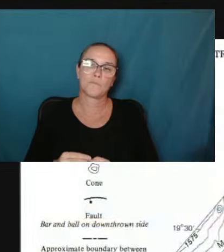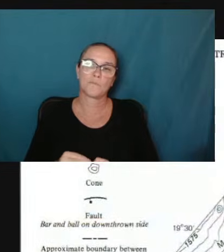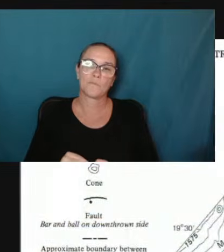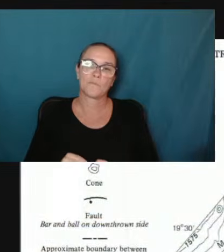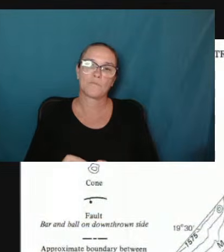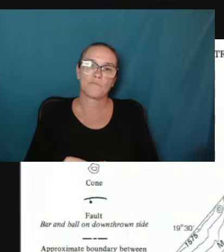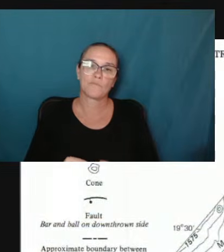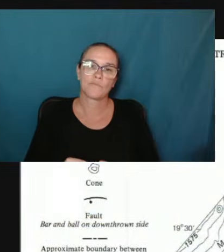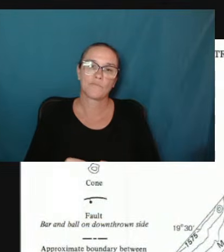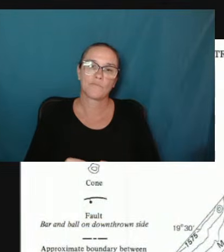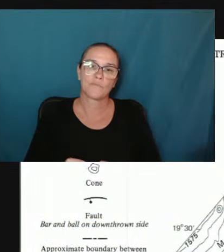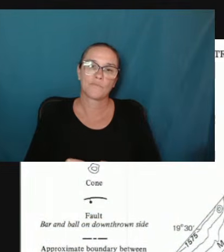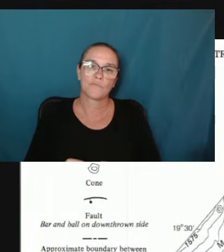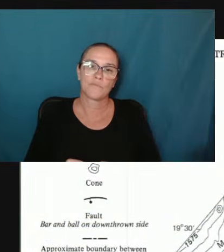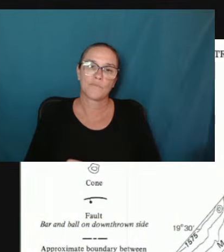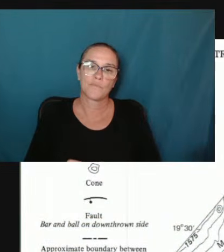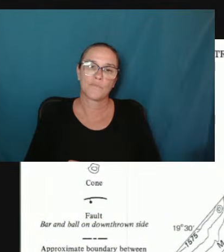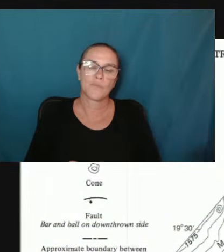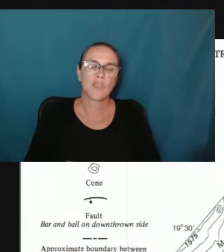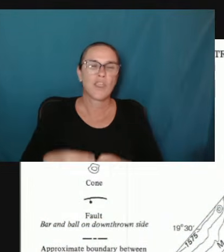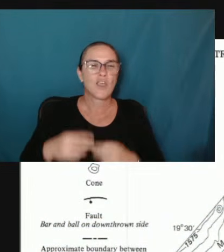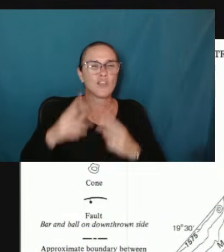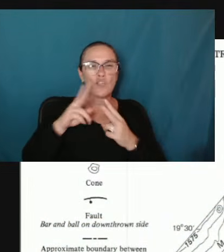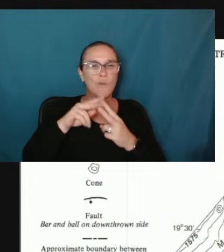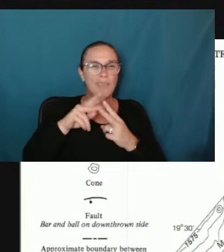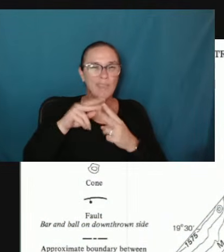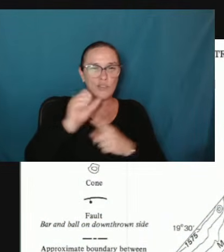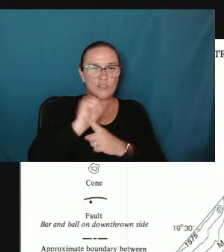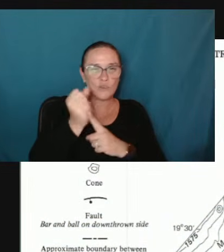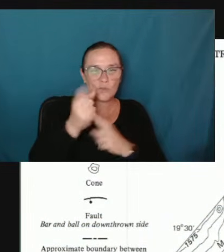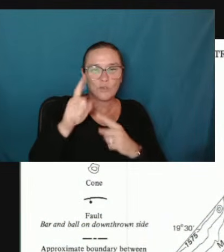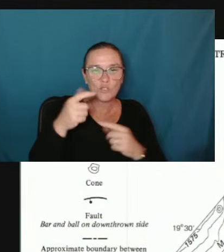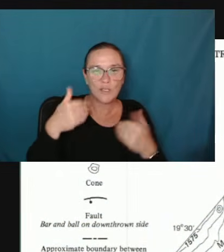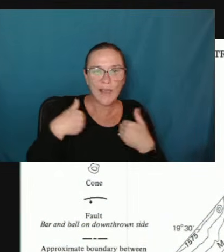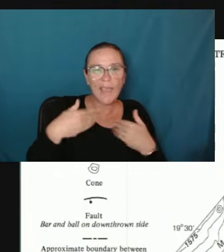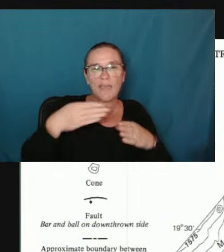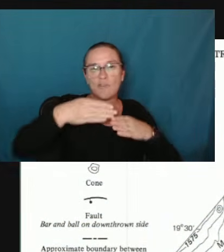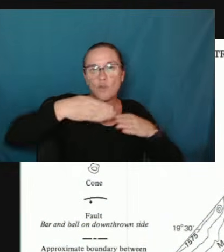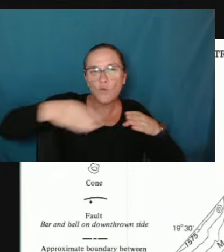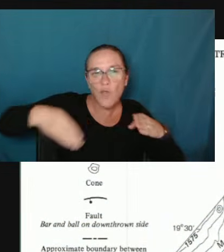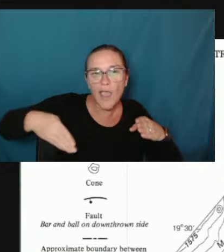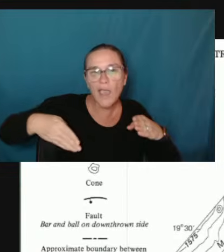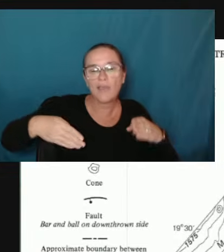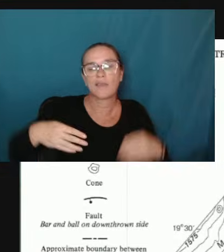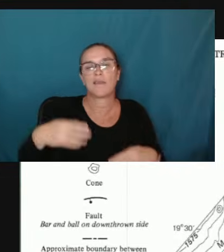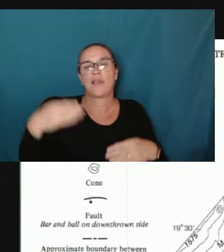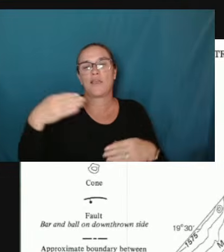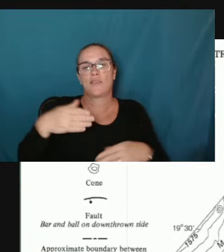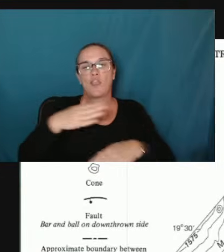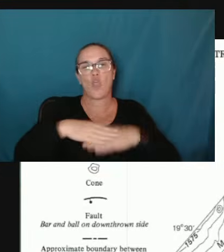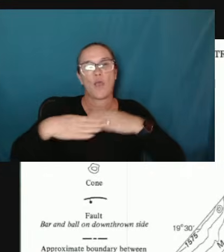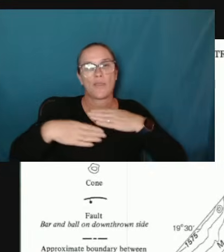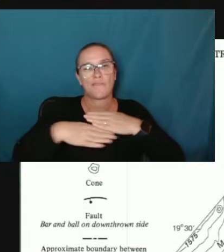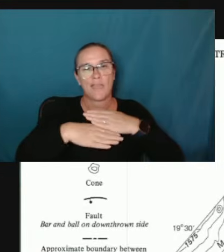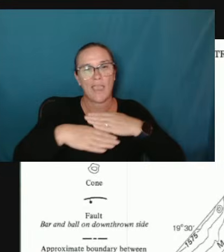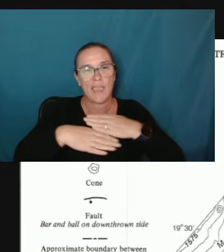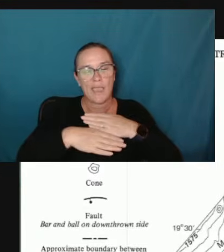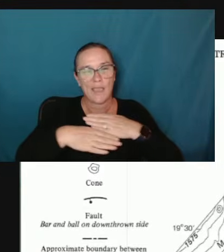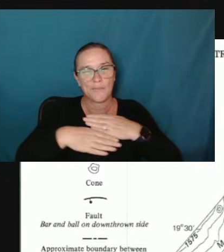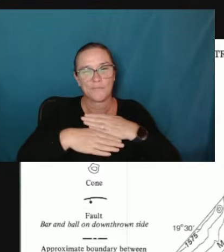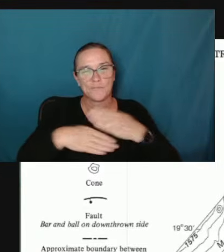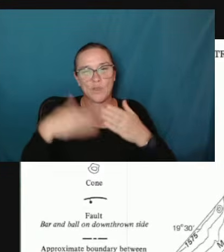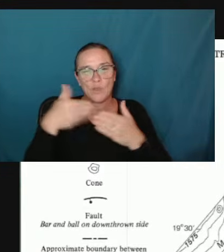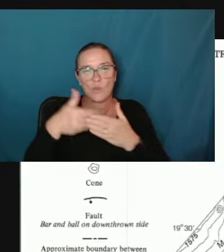So either way, we should see cracks and extension forming on the flanks of Kilauea towards the